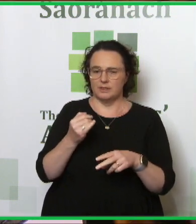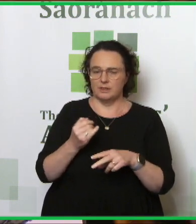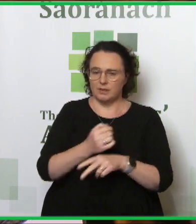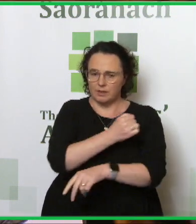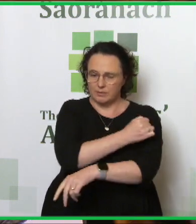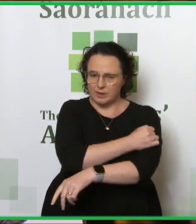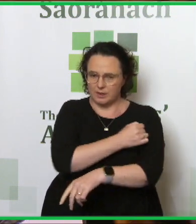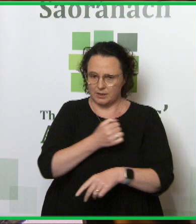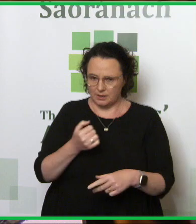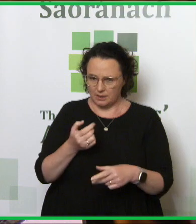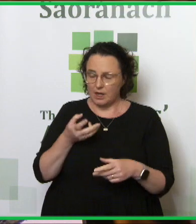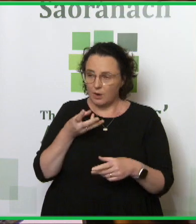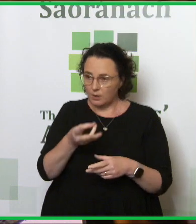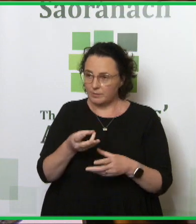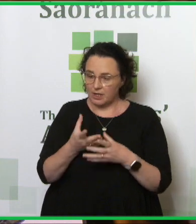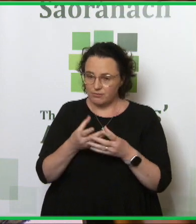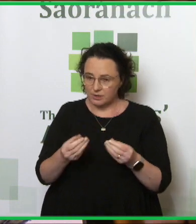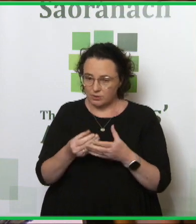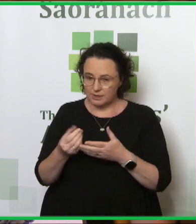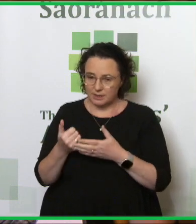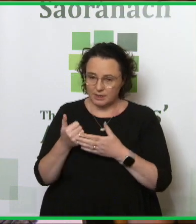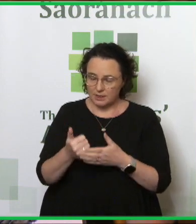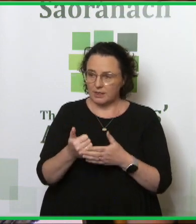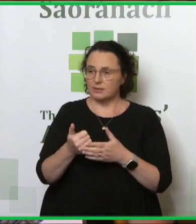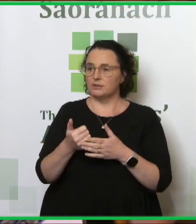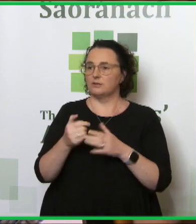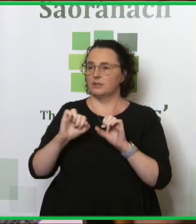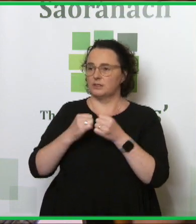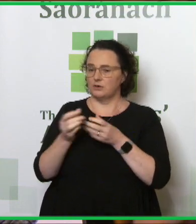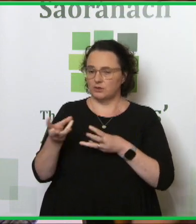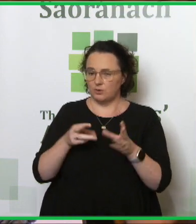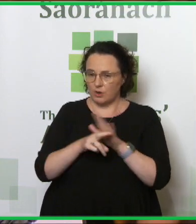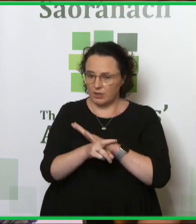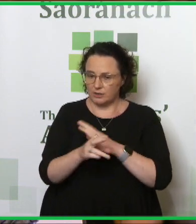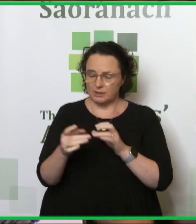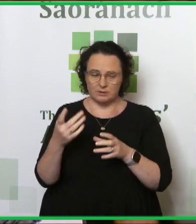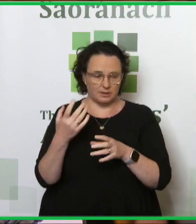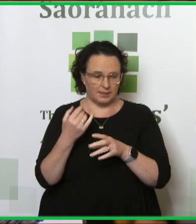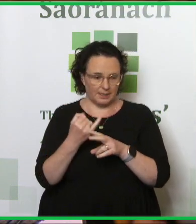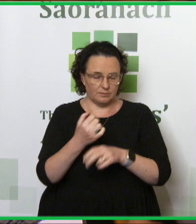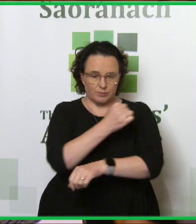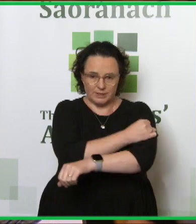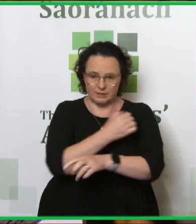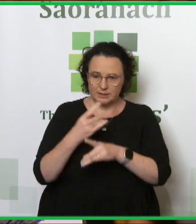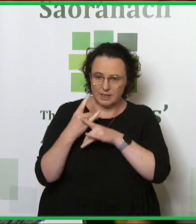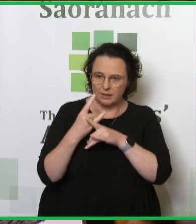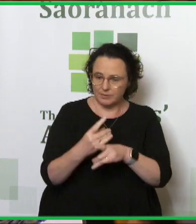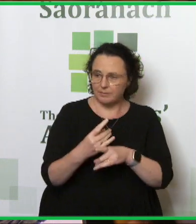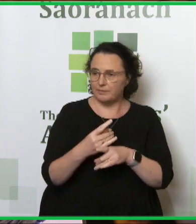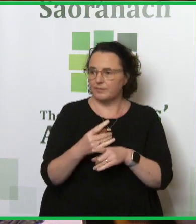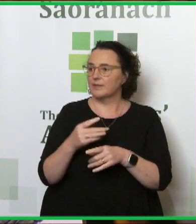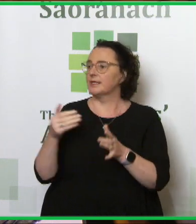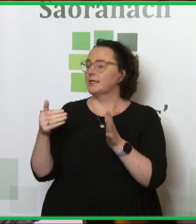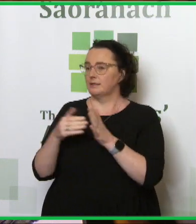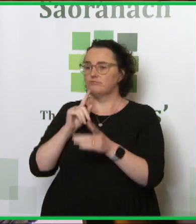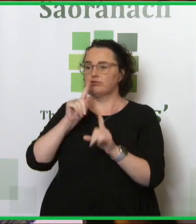Are there going to be resources given in terms of social workers within the prison to get people on their programs? That comes on later. Yeah, well, that's covered in one of the